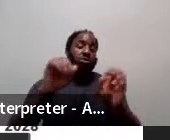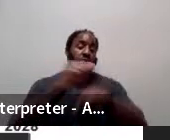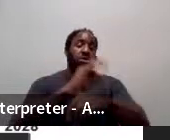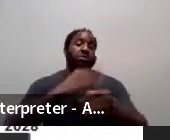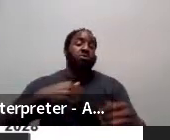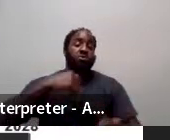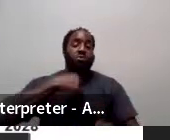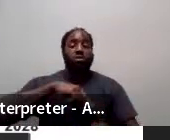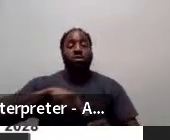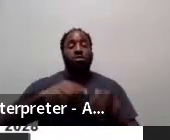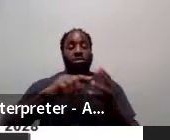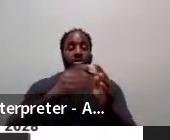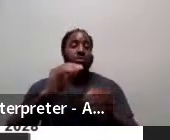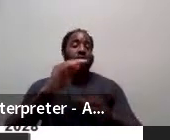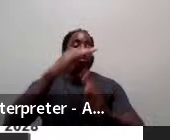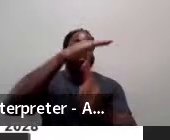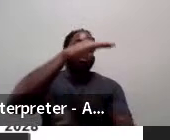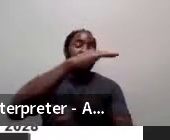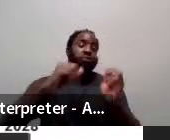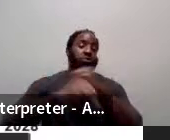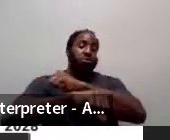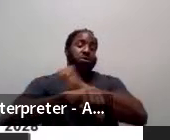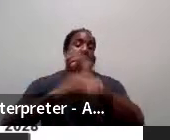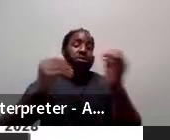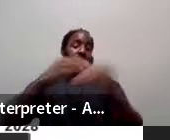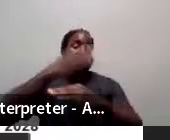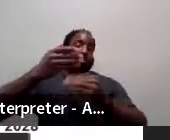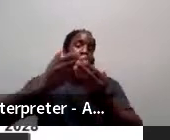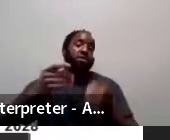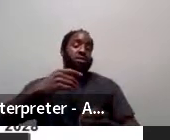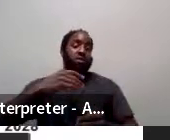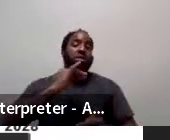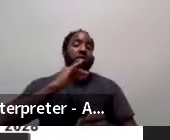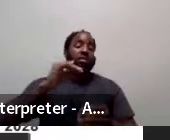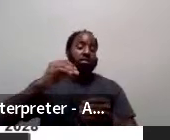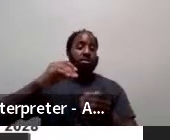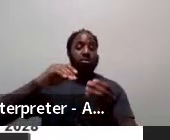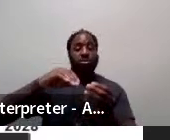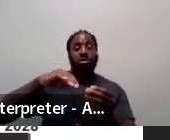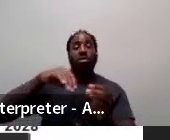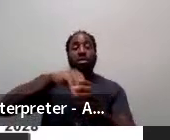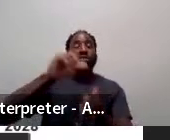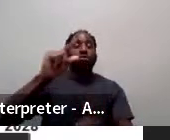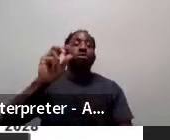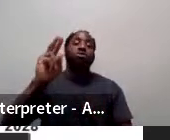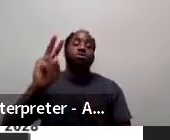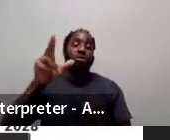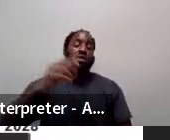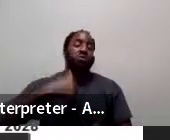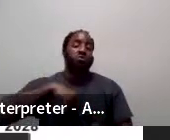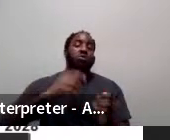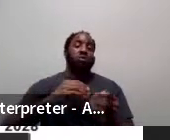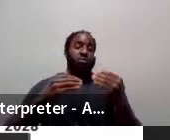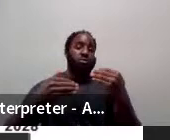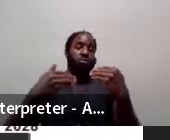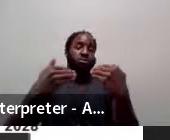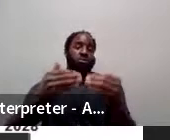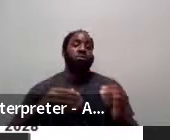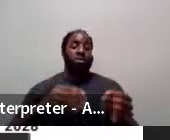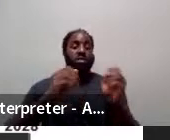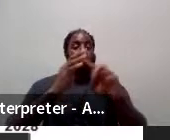work. And then the next thing will be early in 2023. We're going to get going on the Pelham Lane